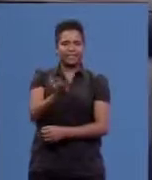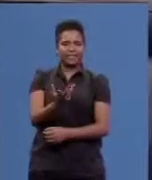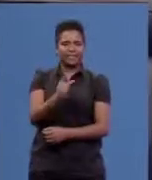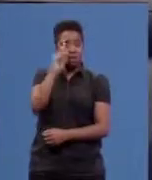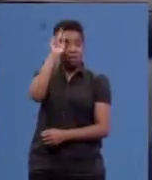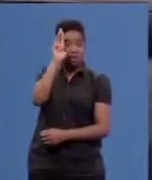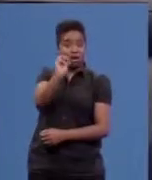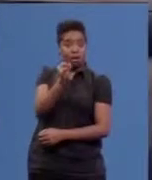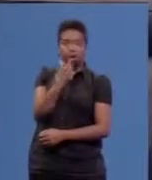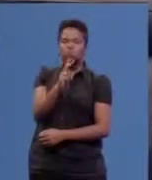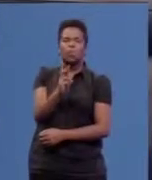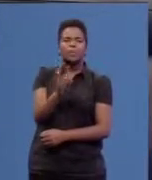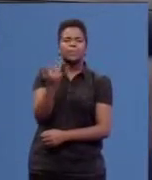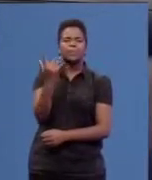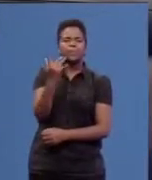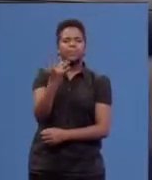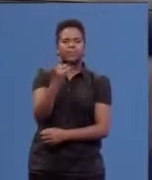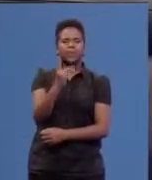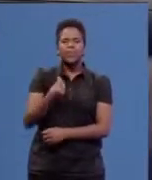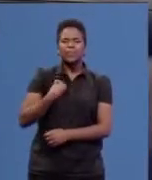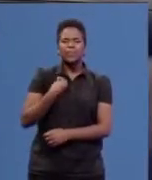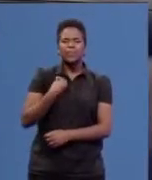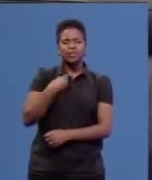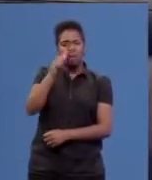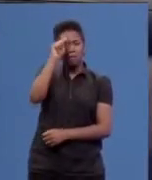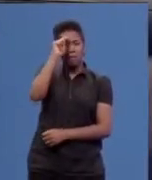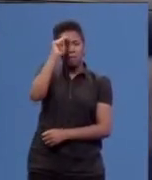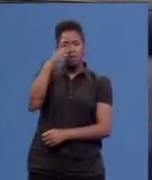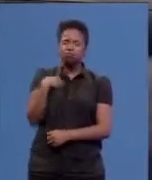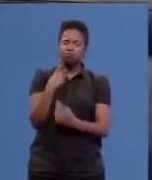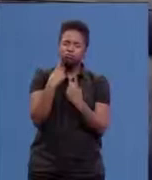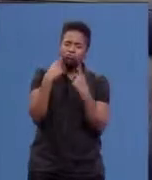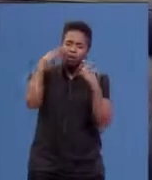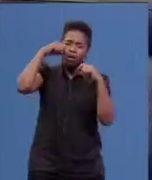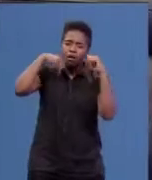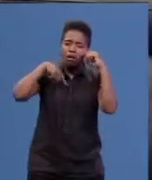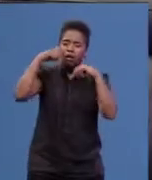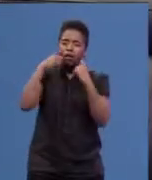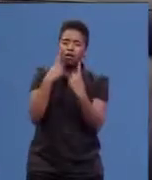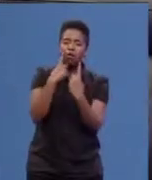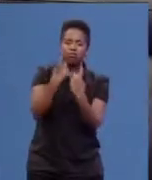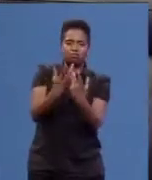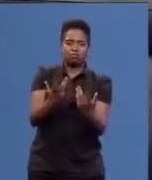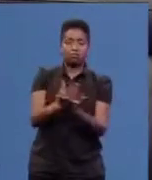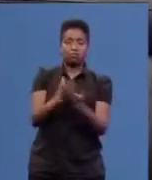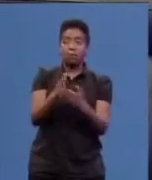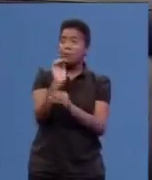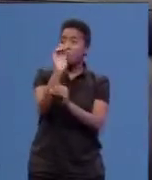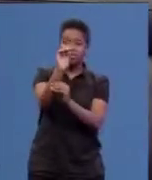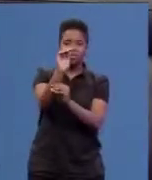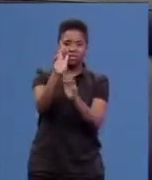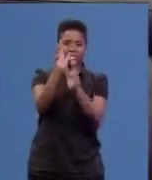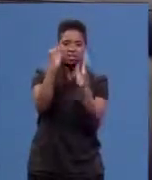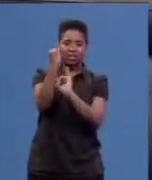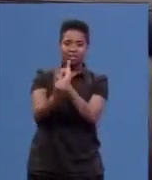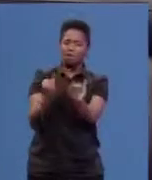saw an insight of a young boy crying. You know, you see people from foreign countries, they come here,